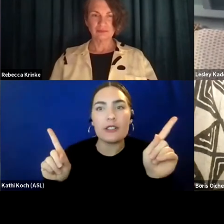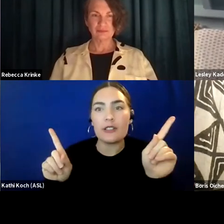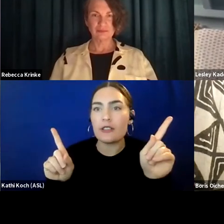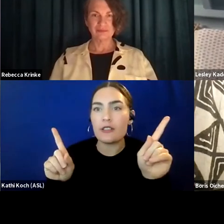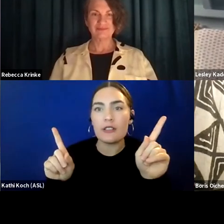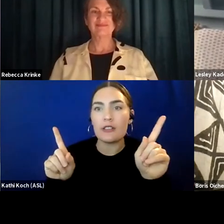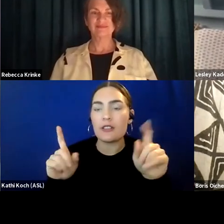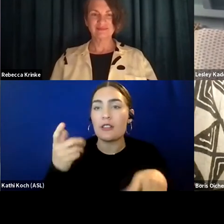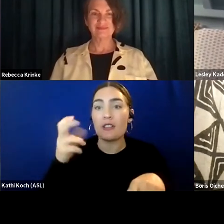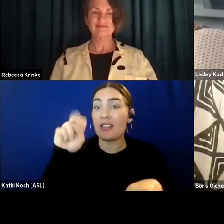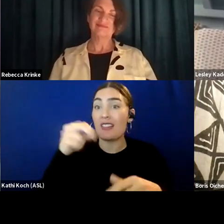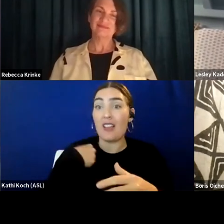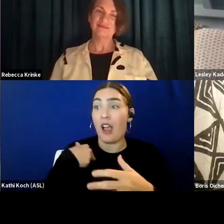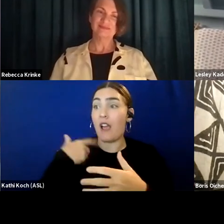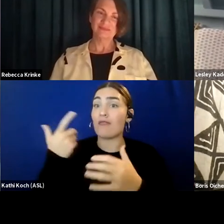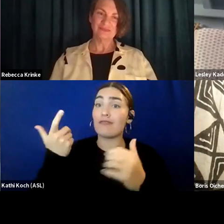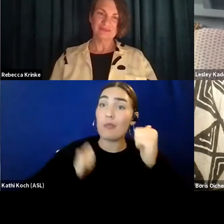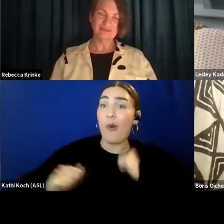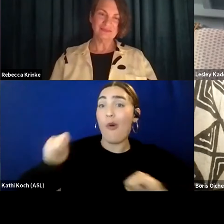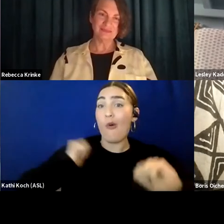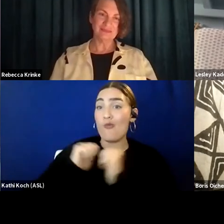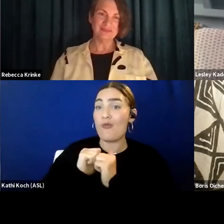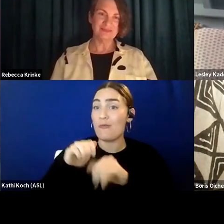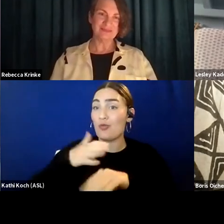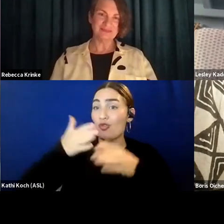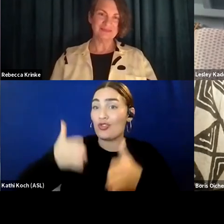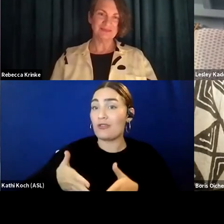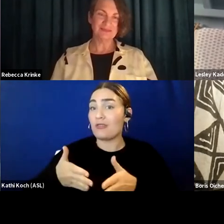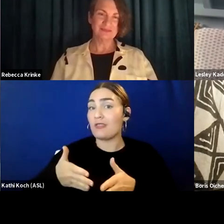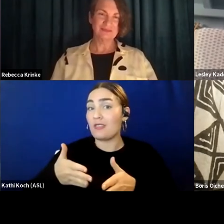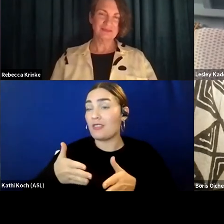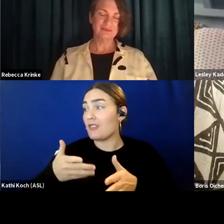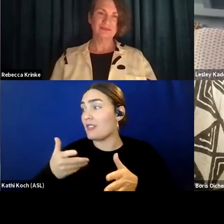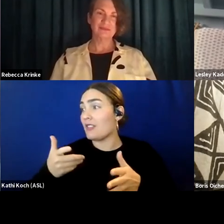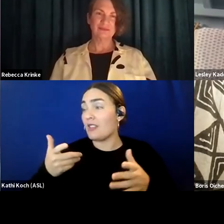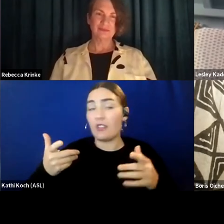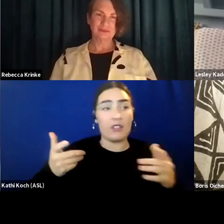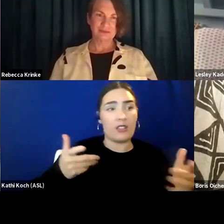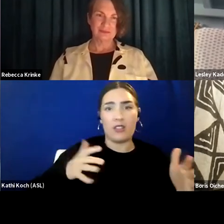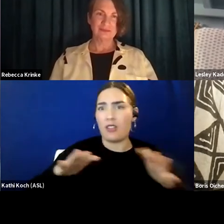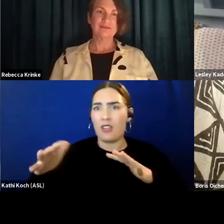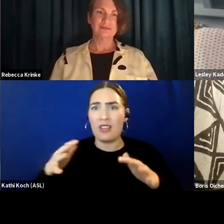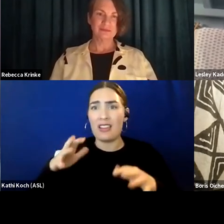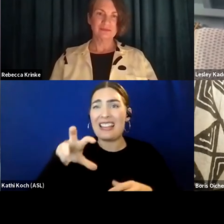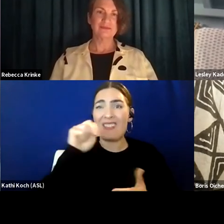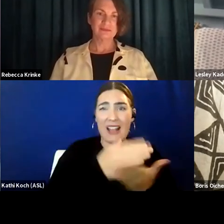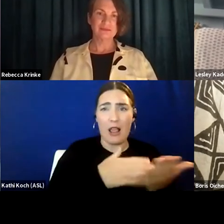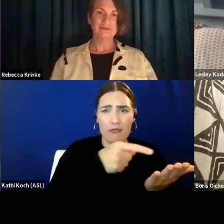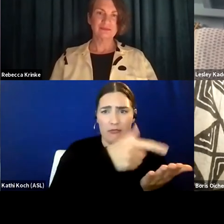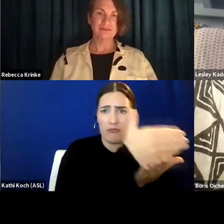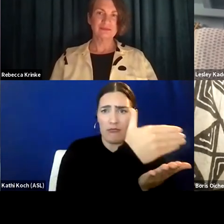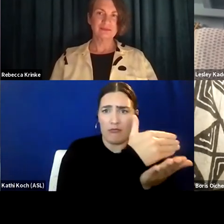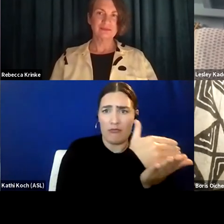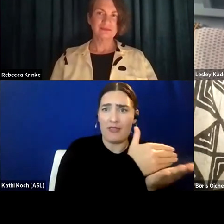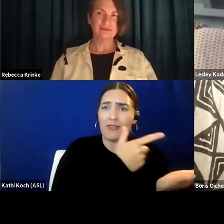I'm performing with musicians. And I'll do things with lines with the musicians that are not even in the book. And so they